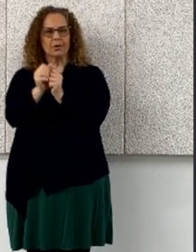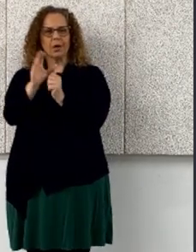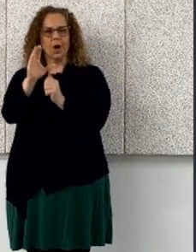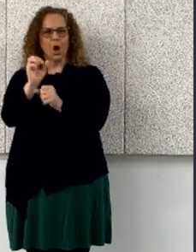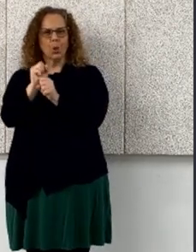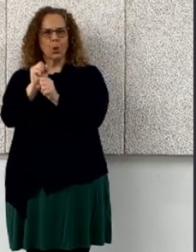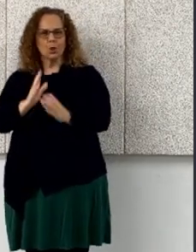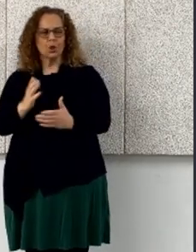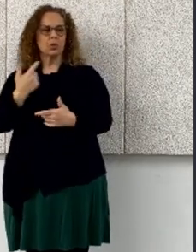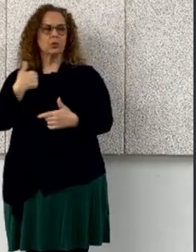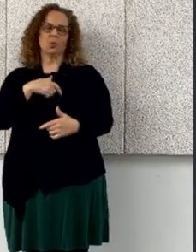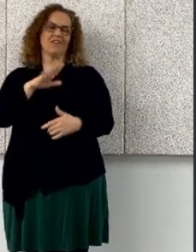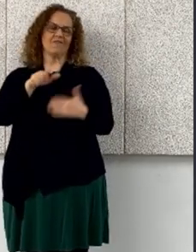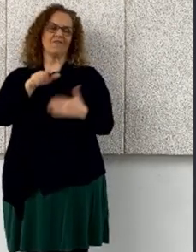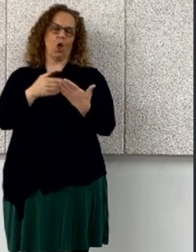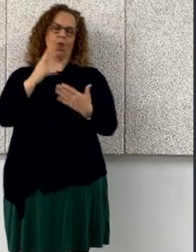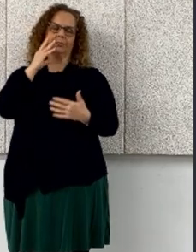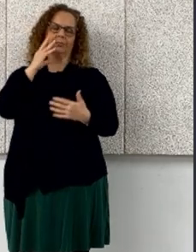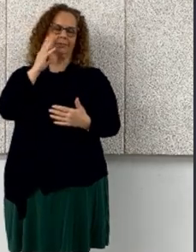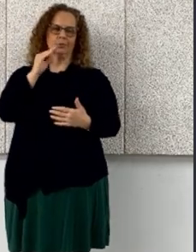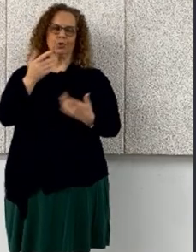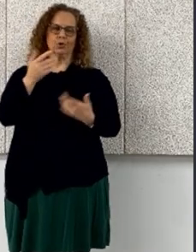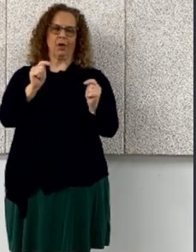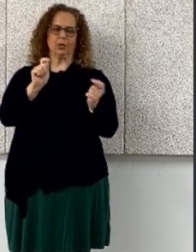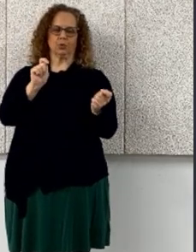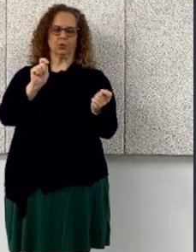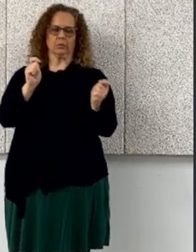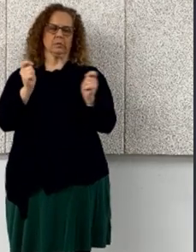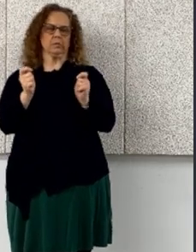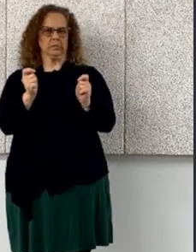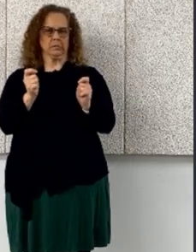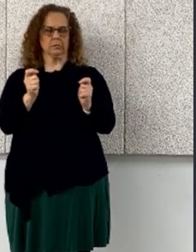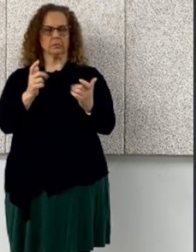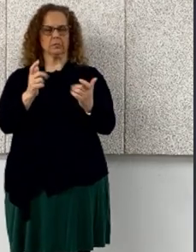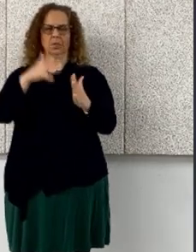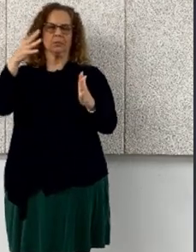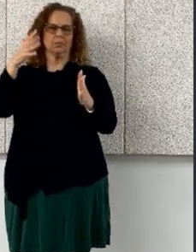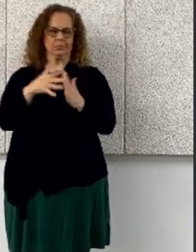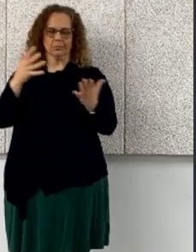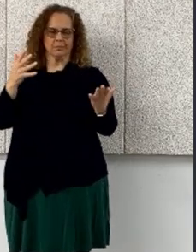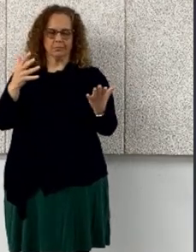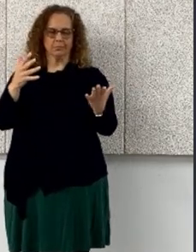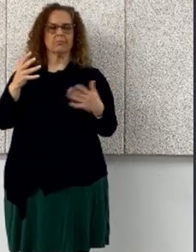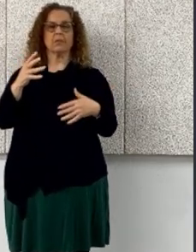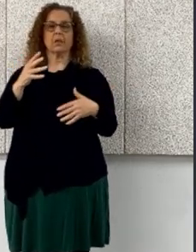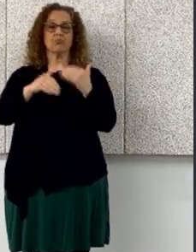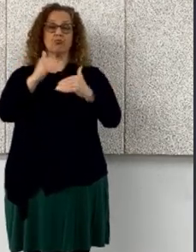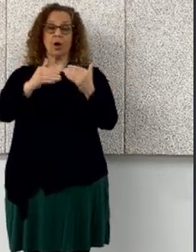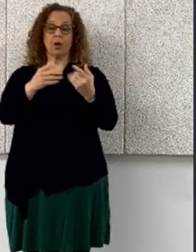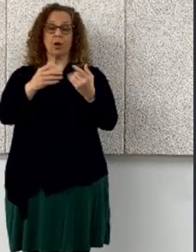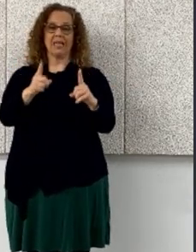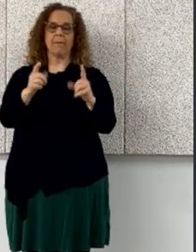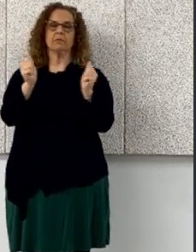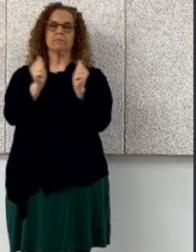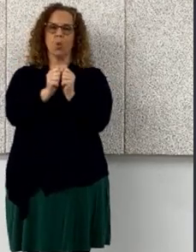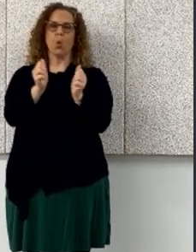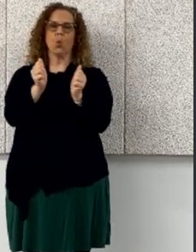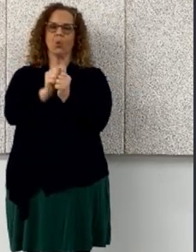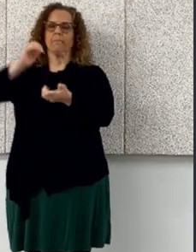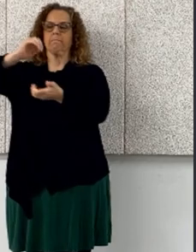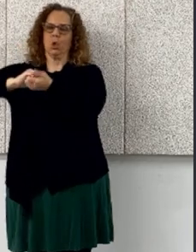aspects of the field at different times, but I have found that progress has been made through working together and partnerships.